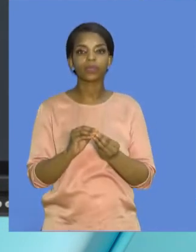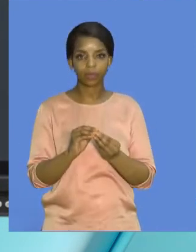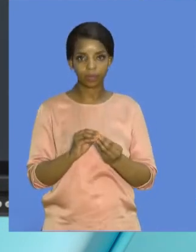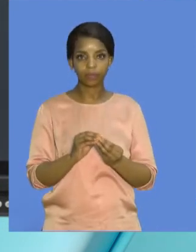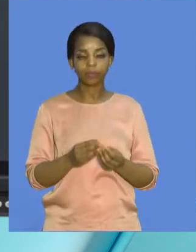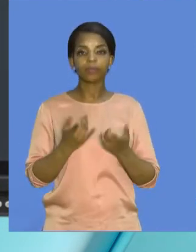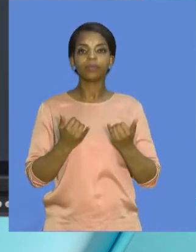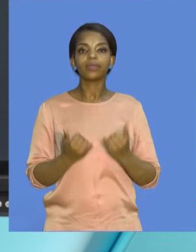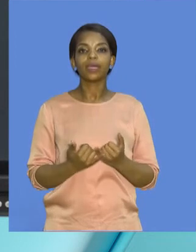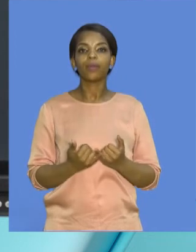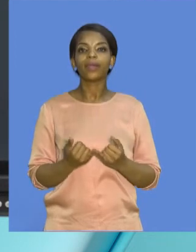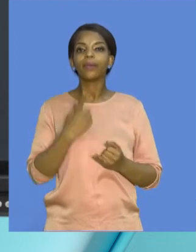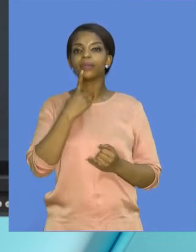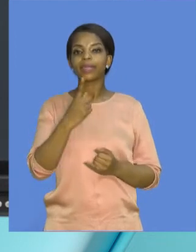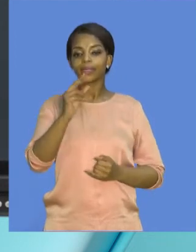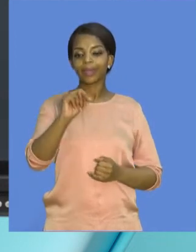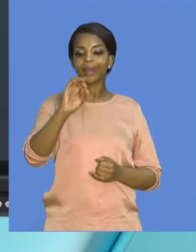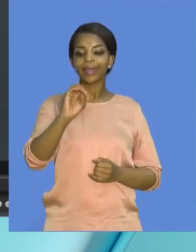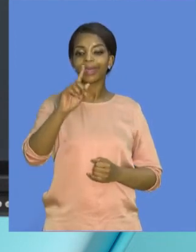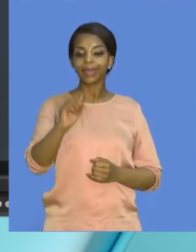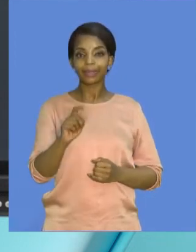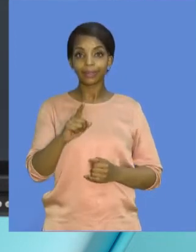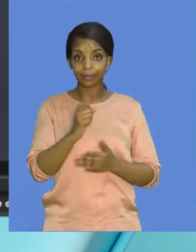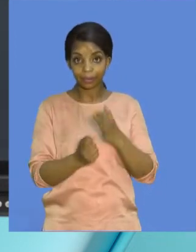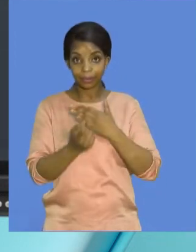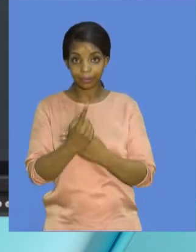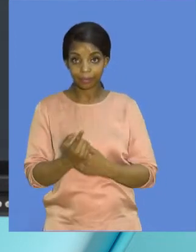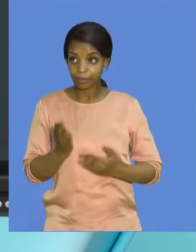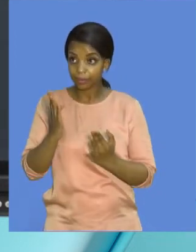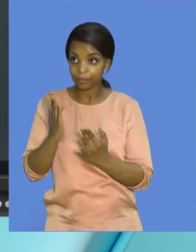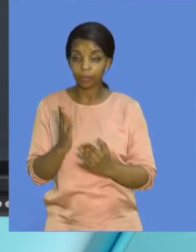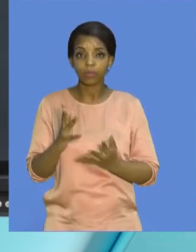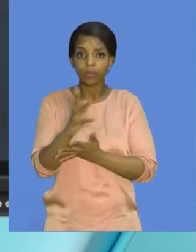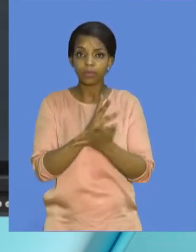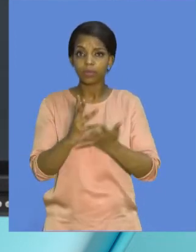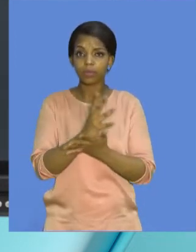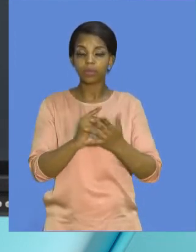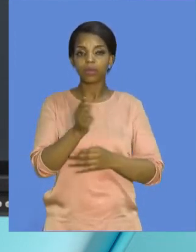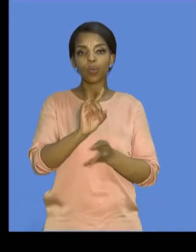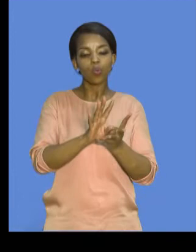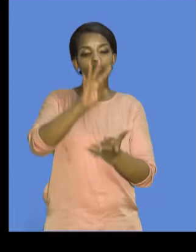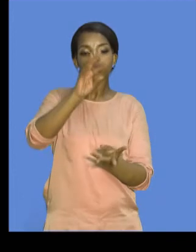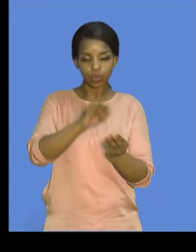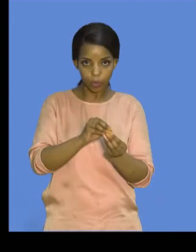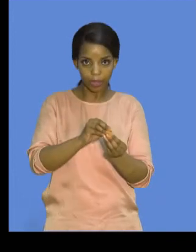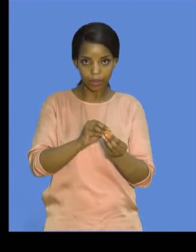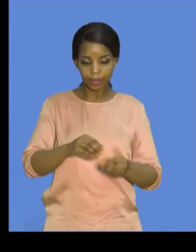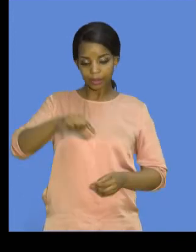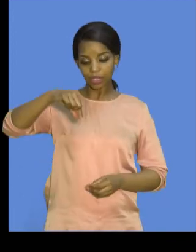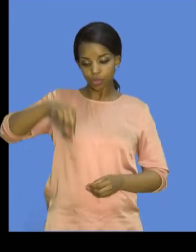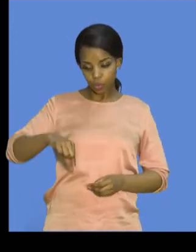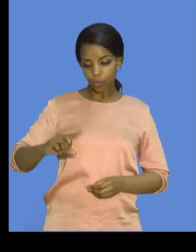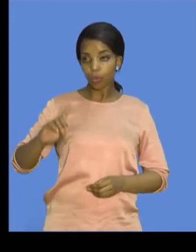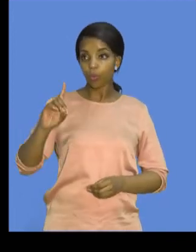say net or resultant. But in this case, we're talking about the total charge, which is Q1 plus